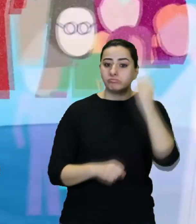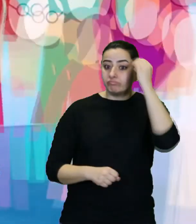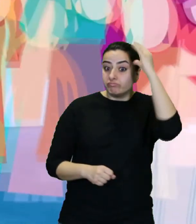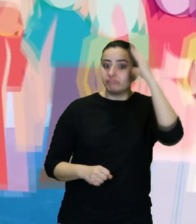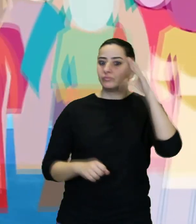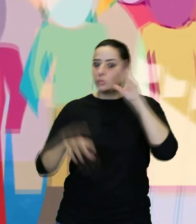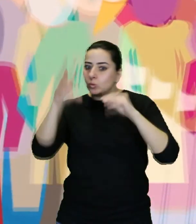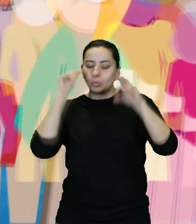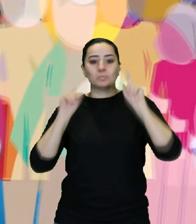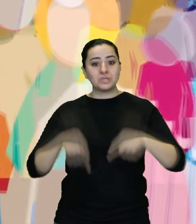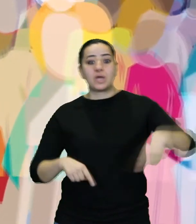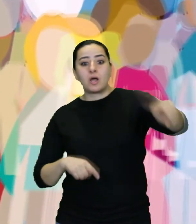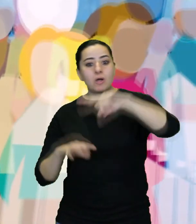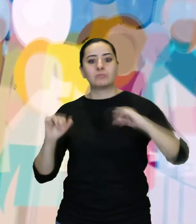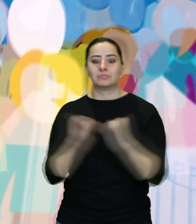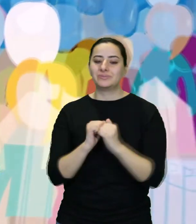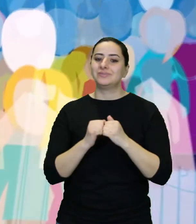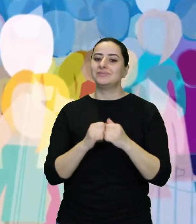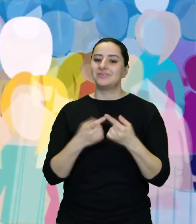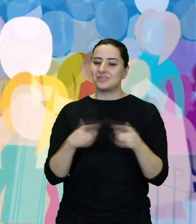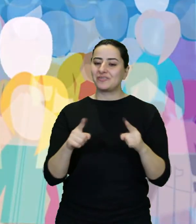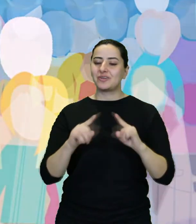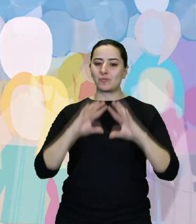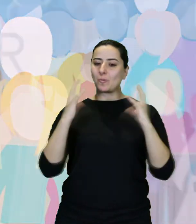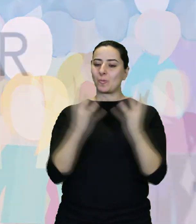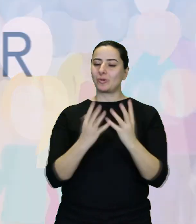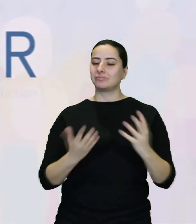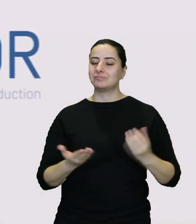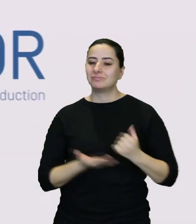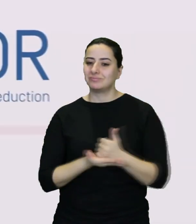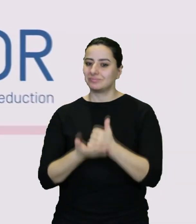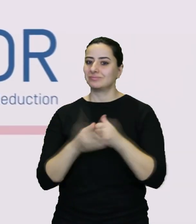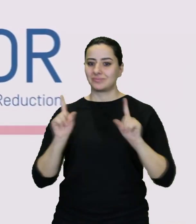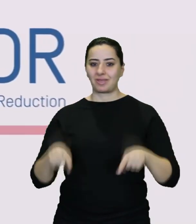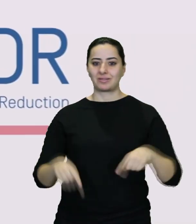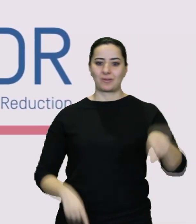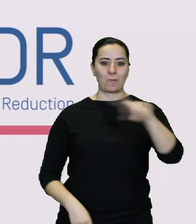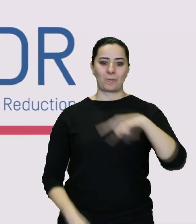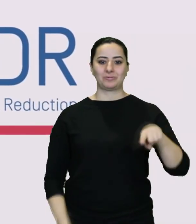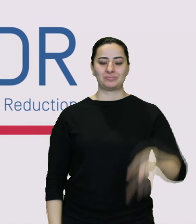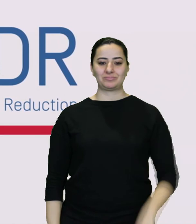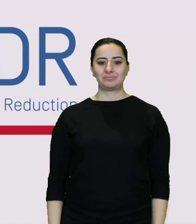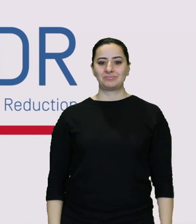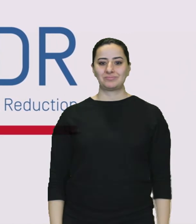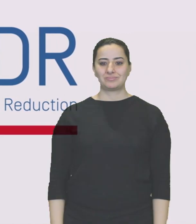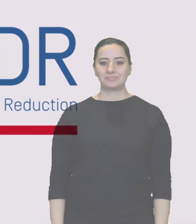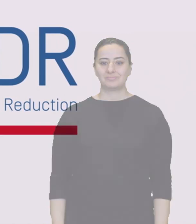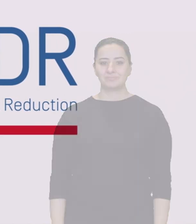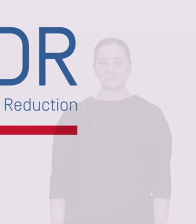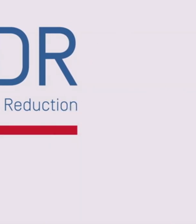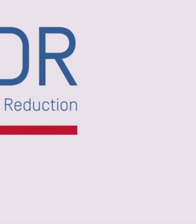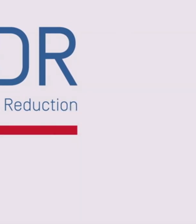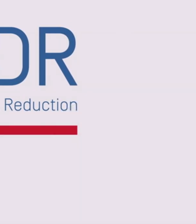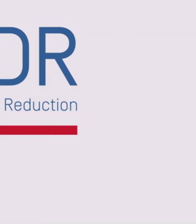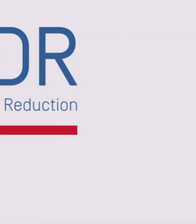we can all make a difference. The logo of UNISDR. 2 olive branches surrounded the earth, which is sliced in 8 pieces